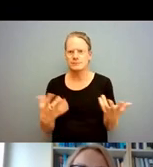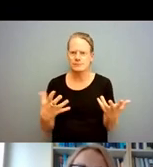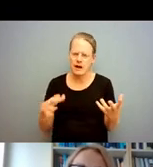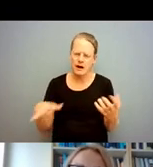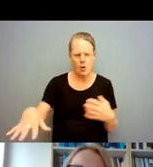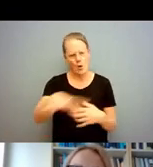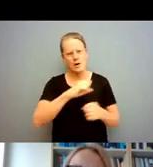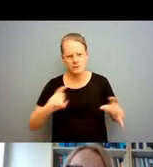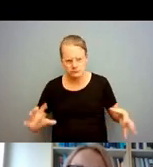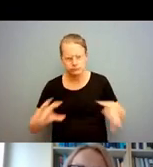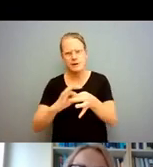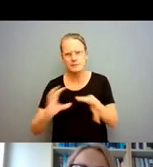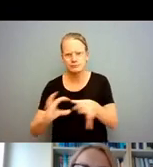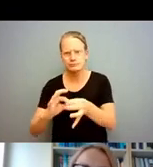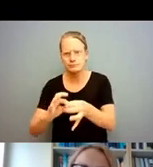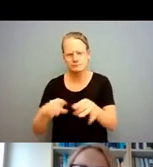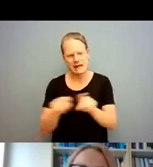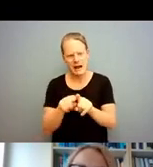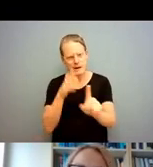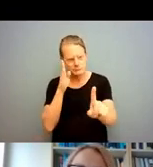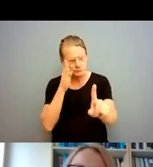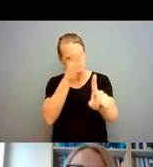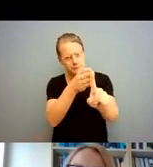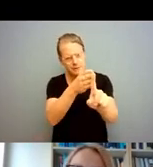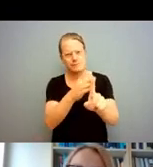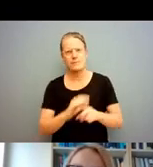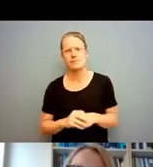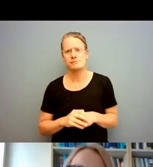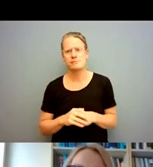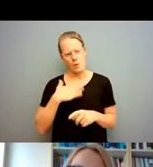United Nations Declaration on the Rights of Indigenous Peoples,